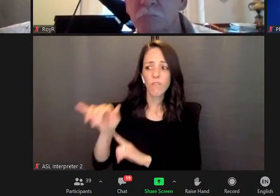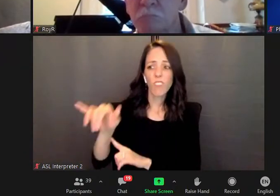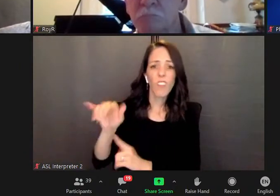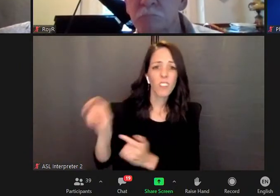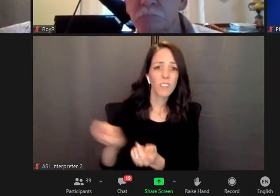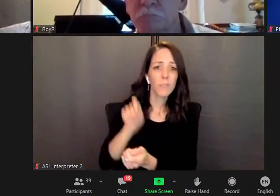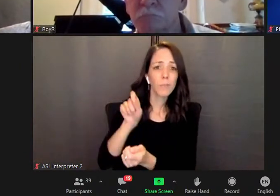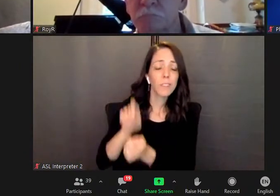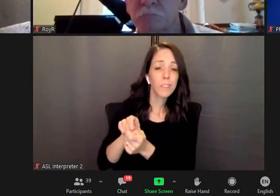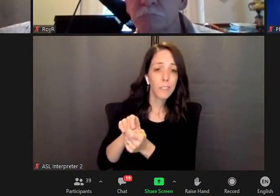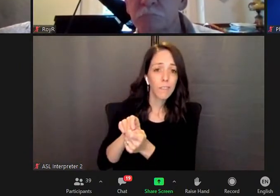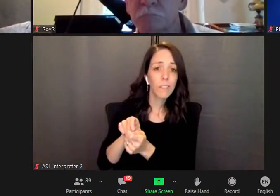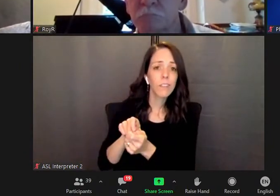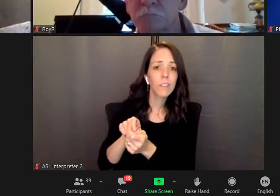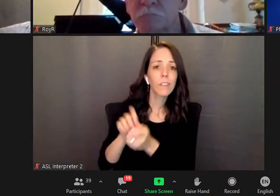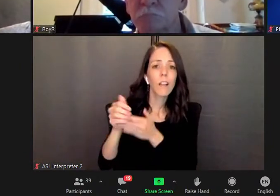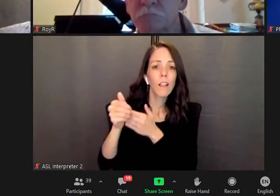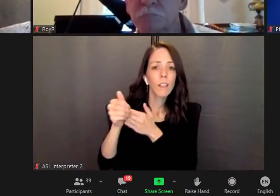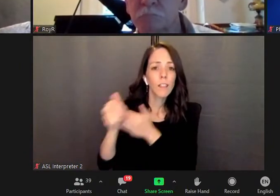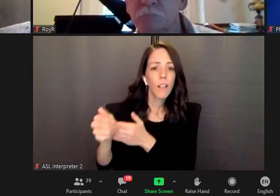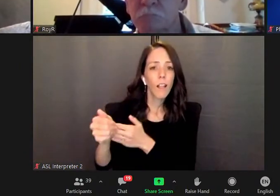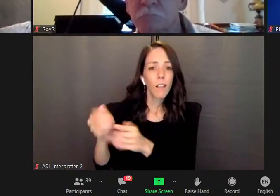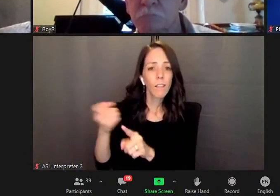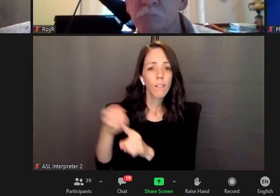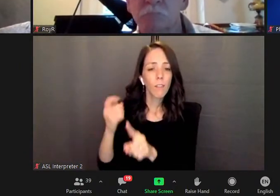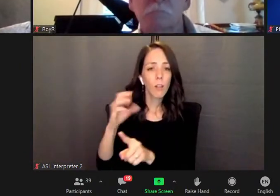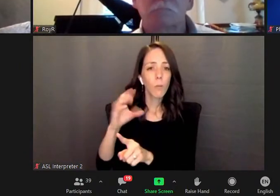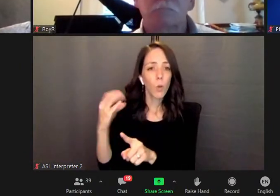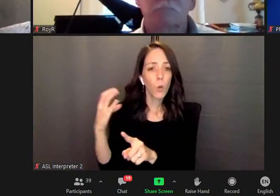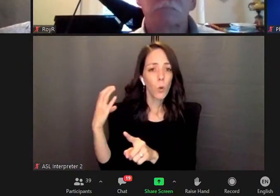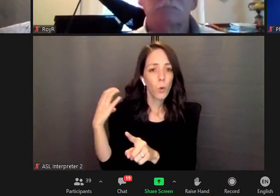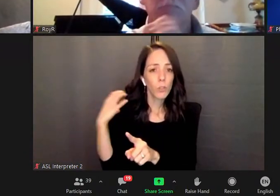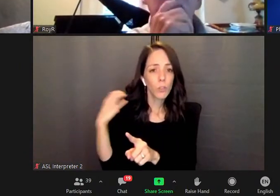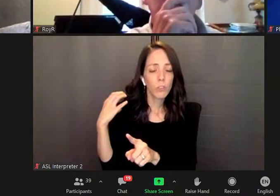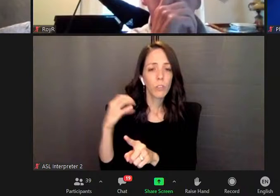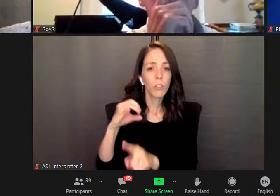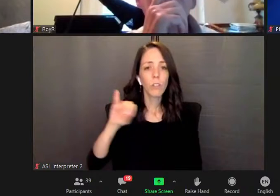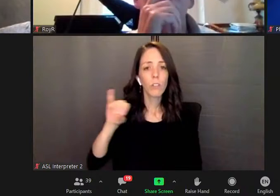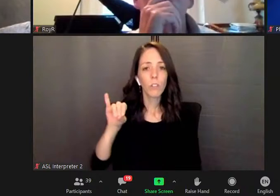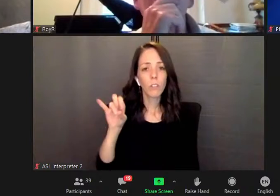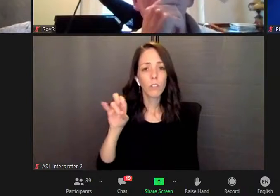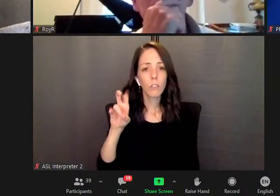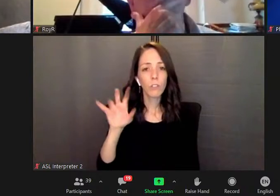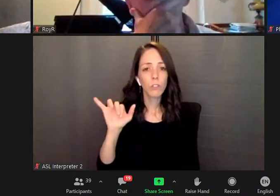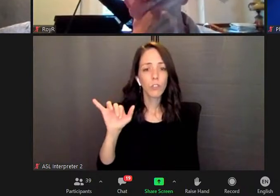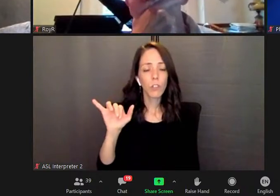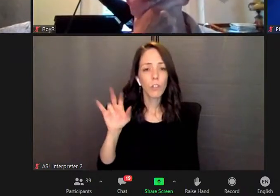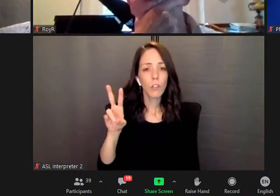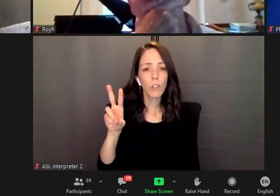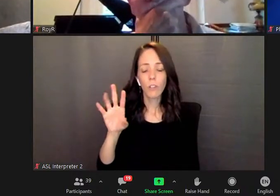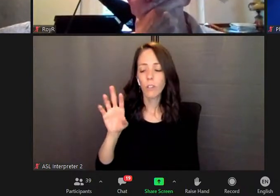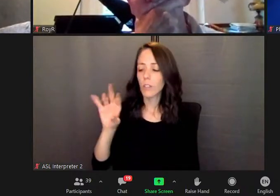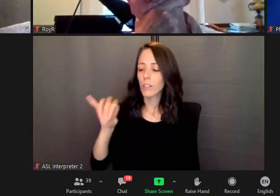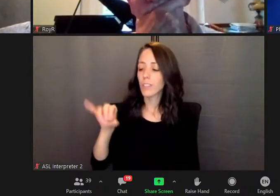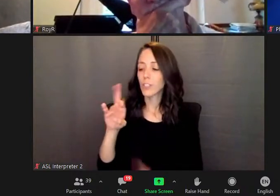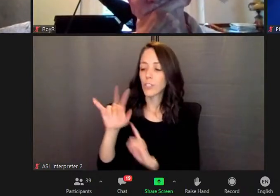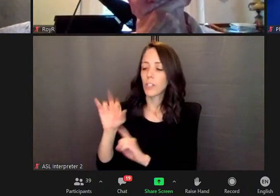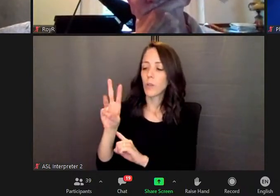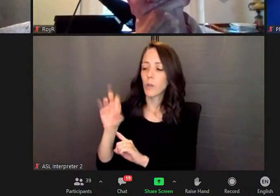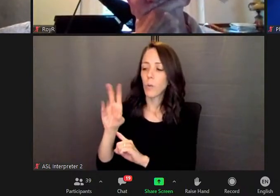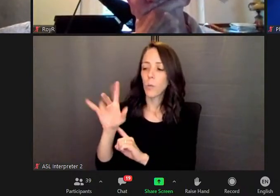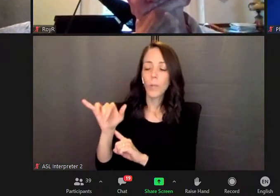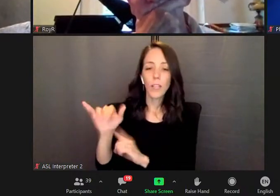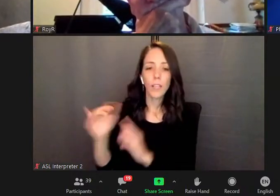particularly led by co-chairs Commissioners Jerry Willey and Commissioner Pam Treese. And